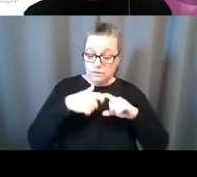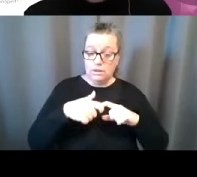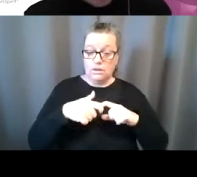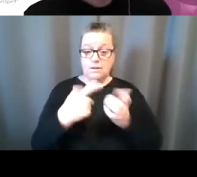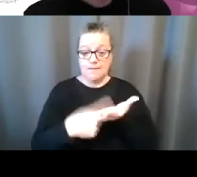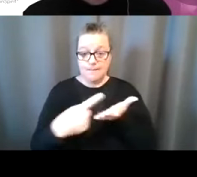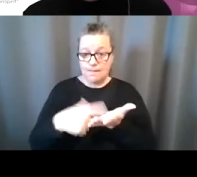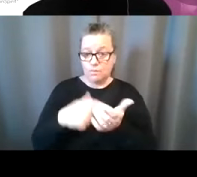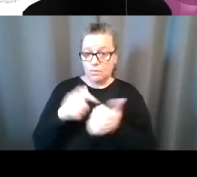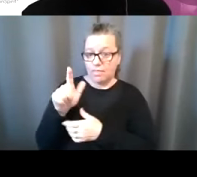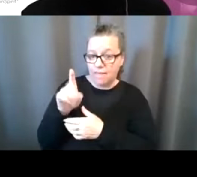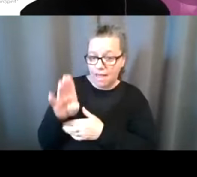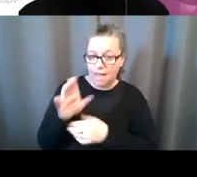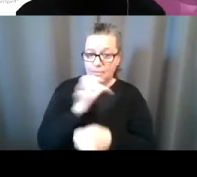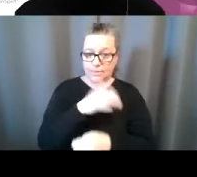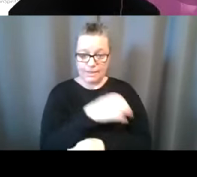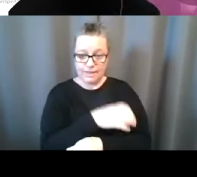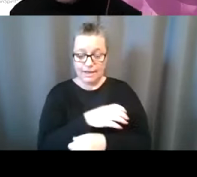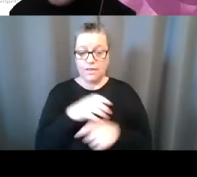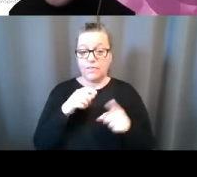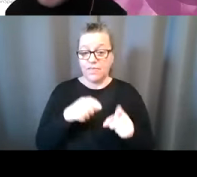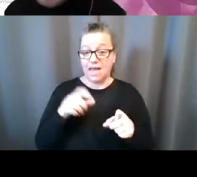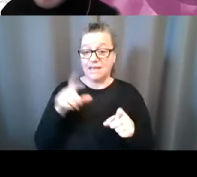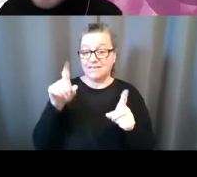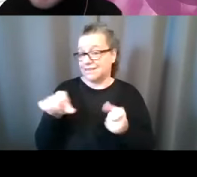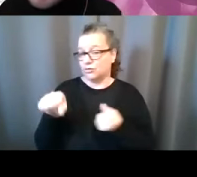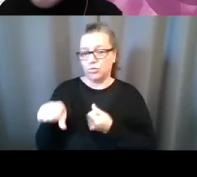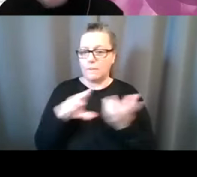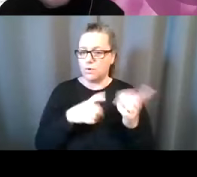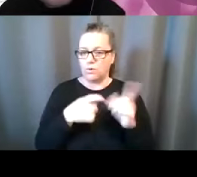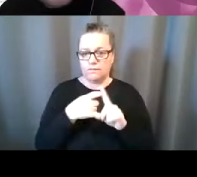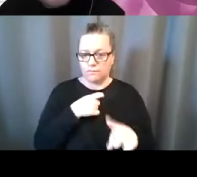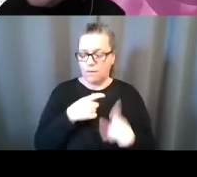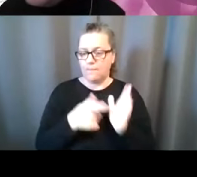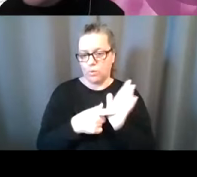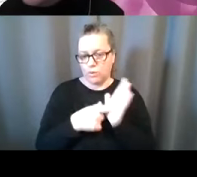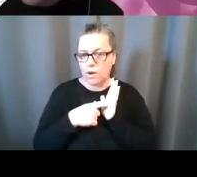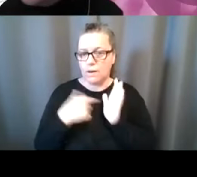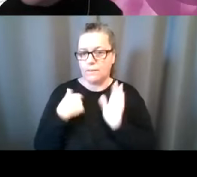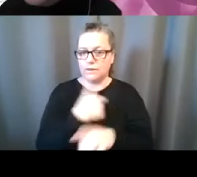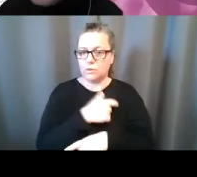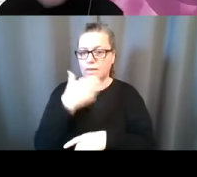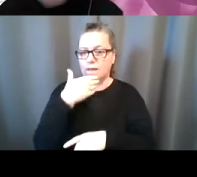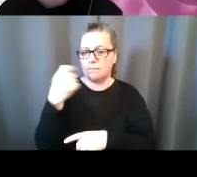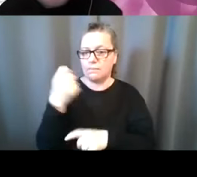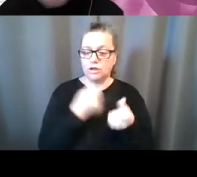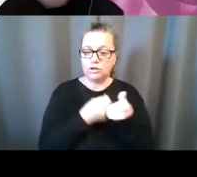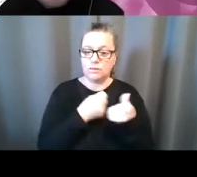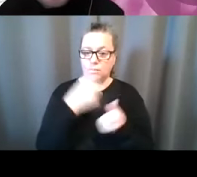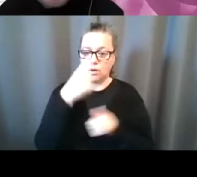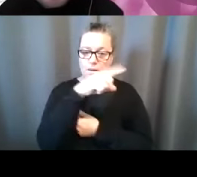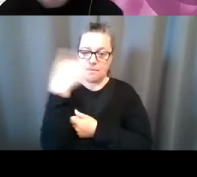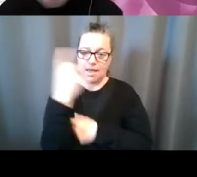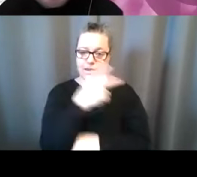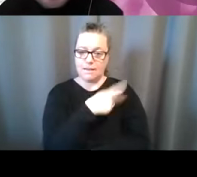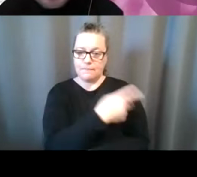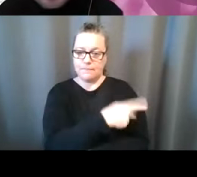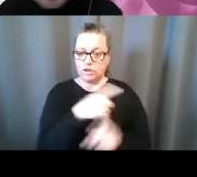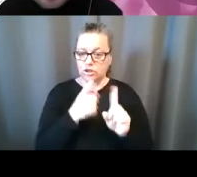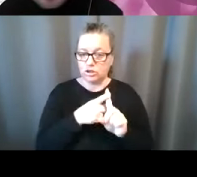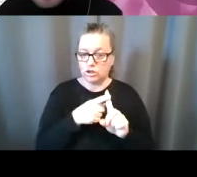clinical leadership, the race-based blood test is removed from the transplant recipient requirement so that we can better support Black patients to transplant. The